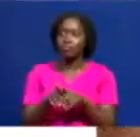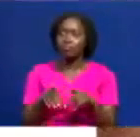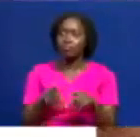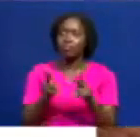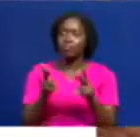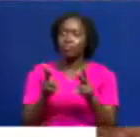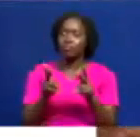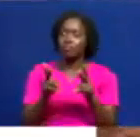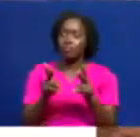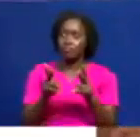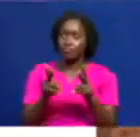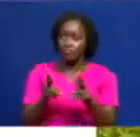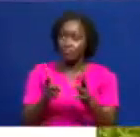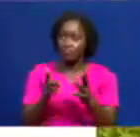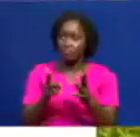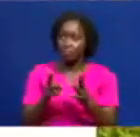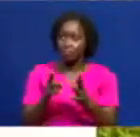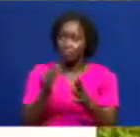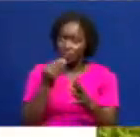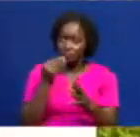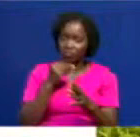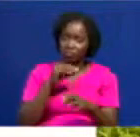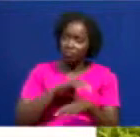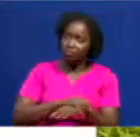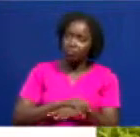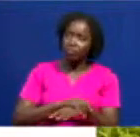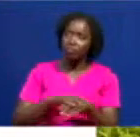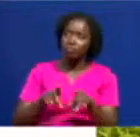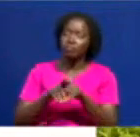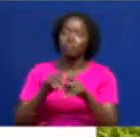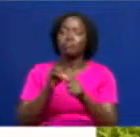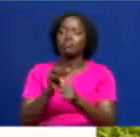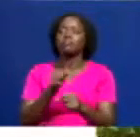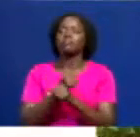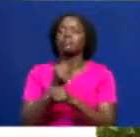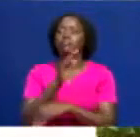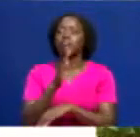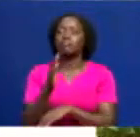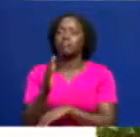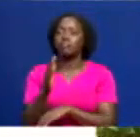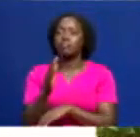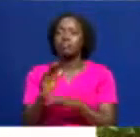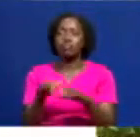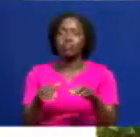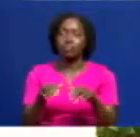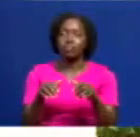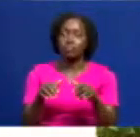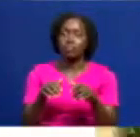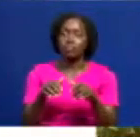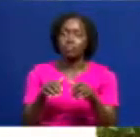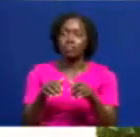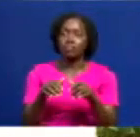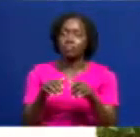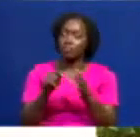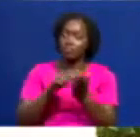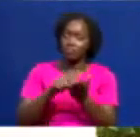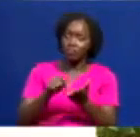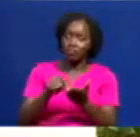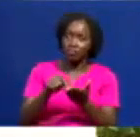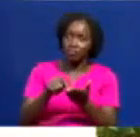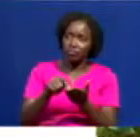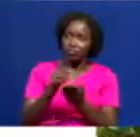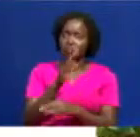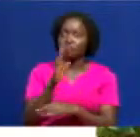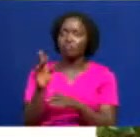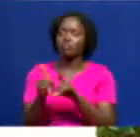tukiwa pelis, tunasema wacha tupate chakula na ututunze nini? Miti. Kulima tukipanda miche, tukipanda miti